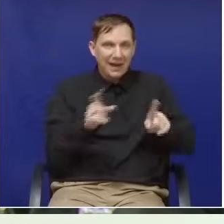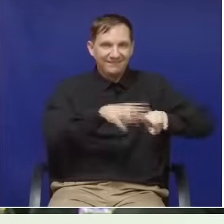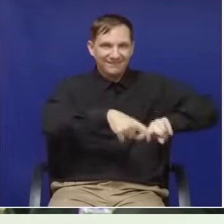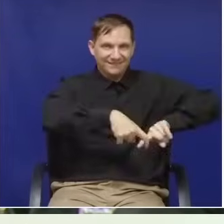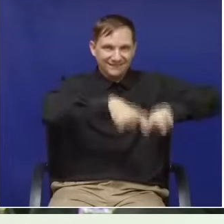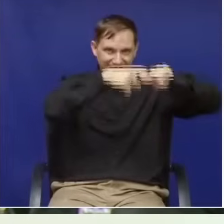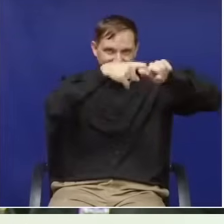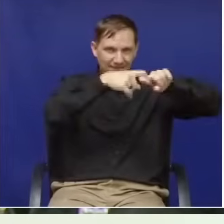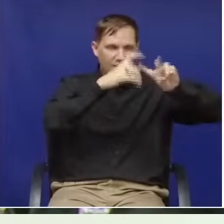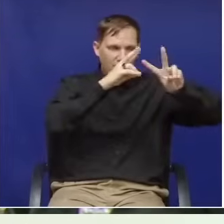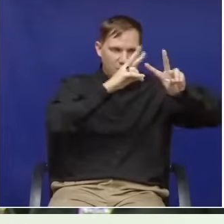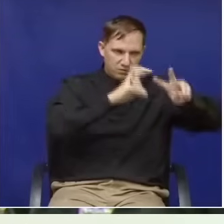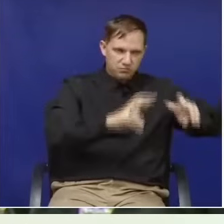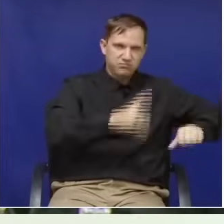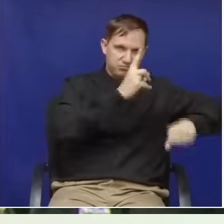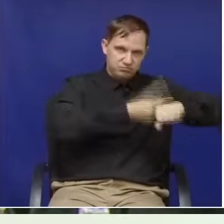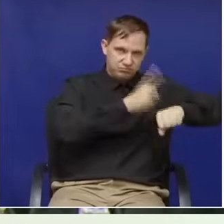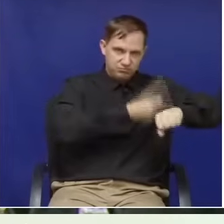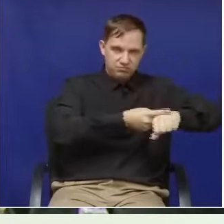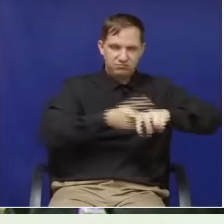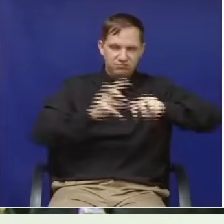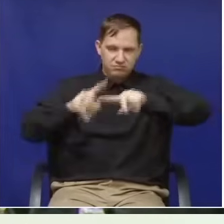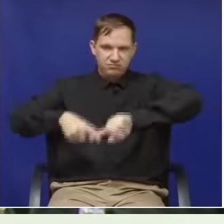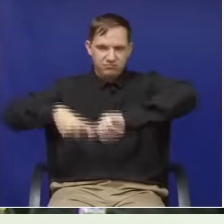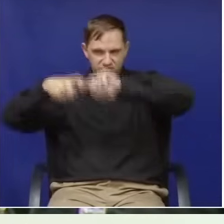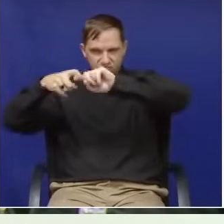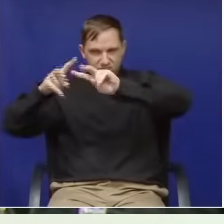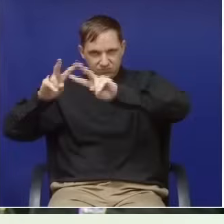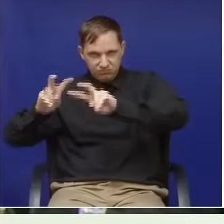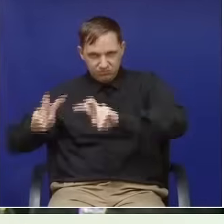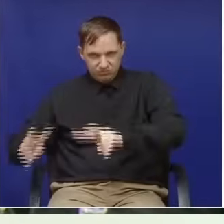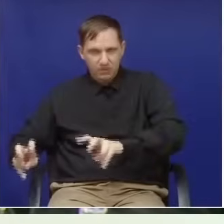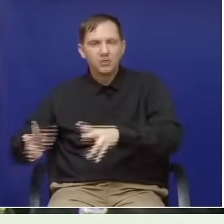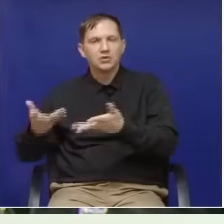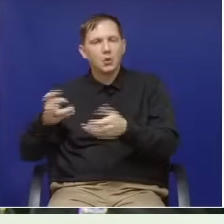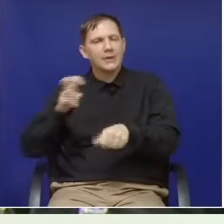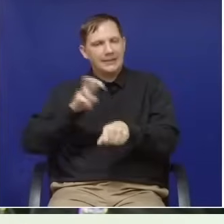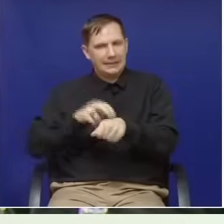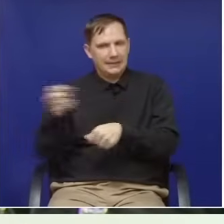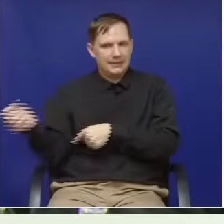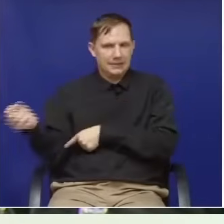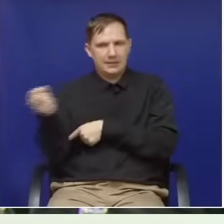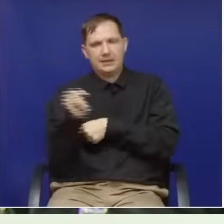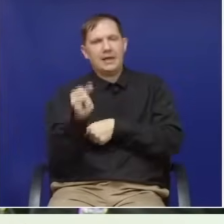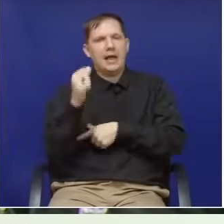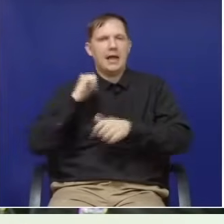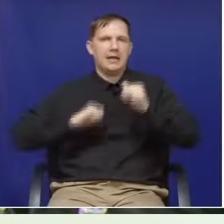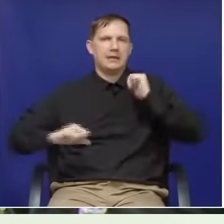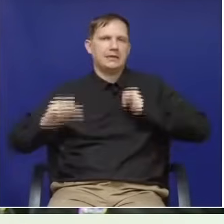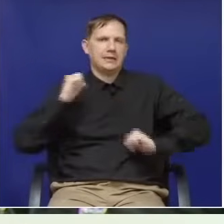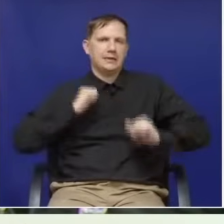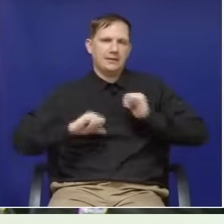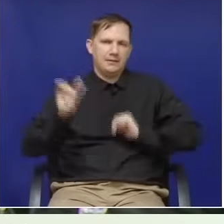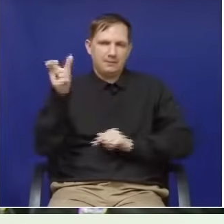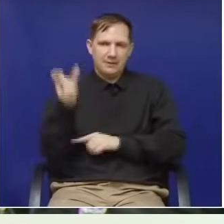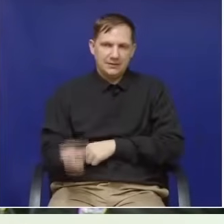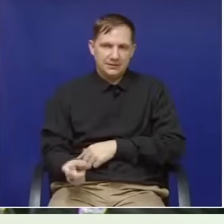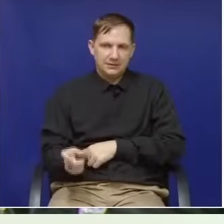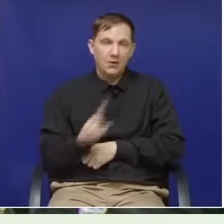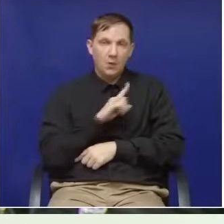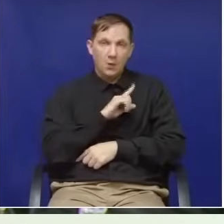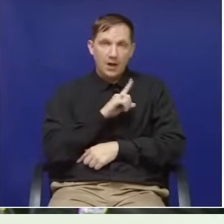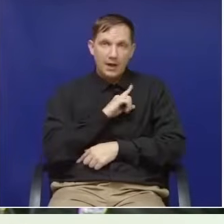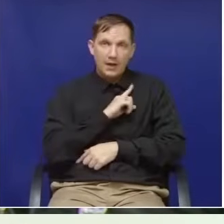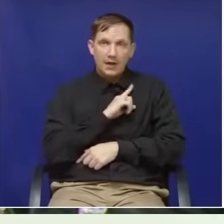for the leadership of SAPS to appoint acting personnel in this regard, because not